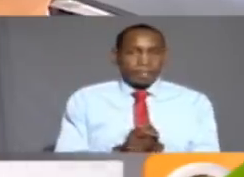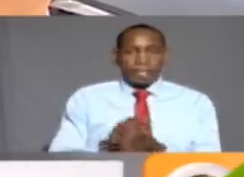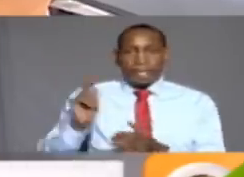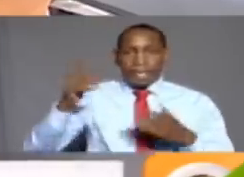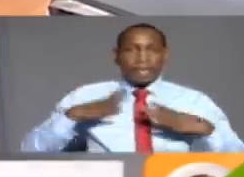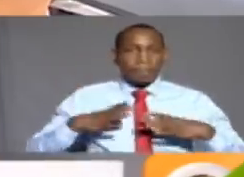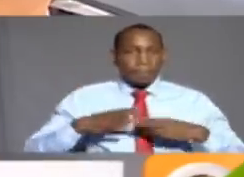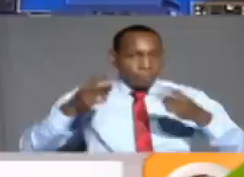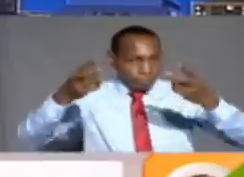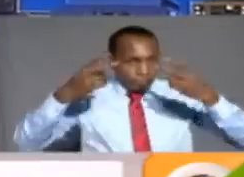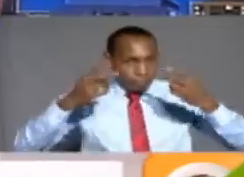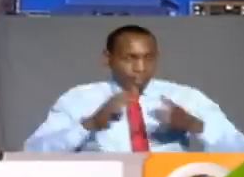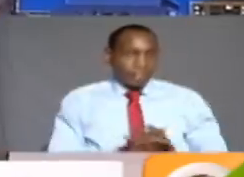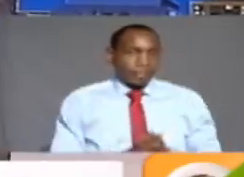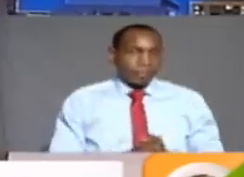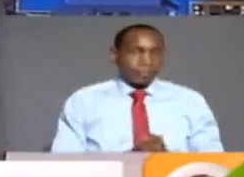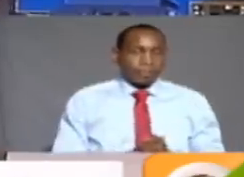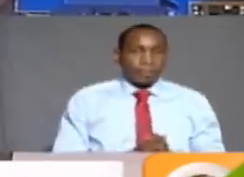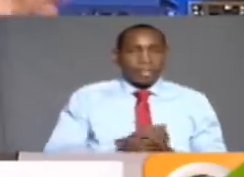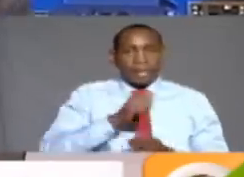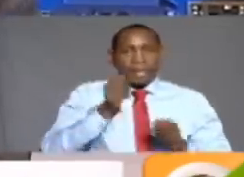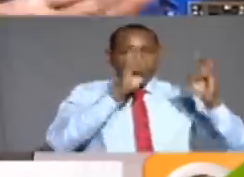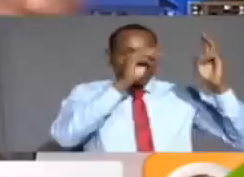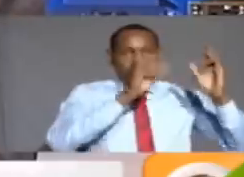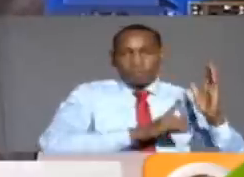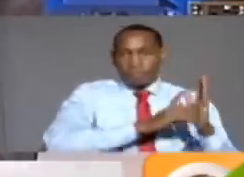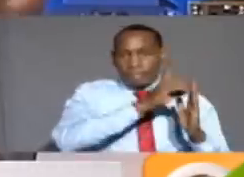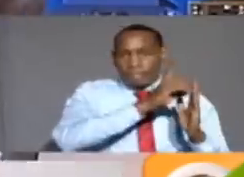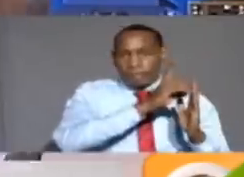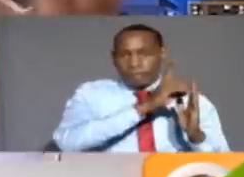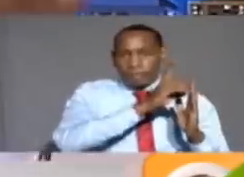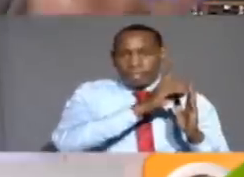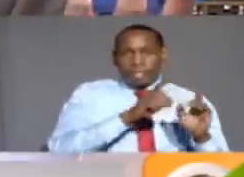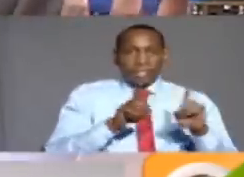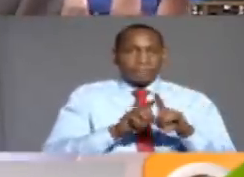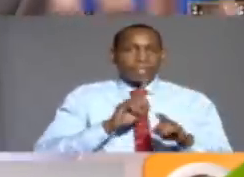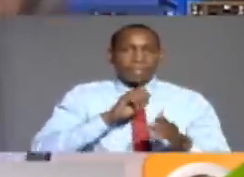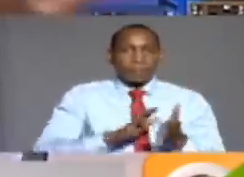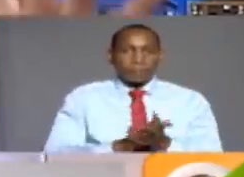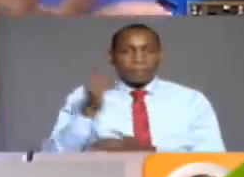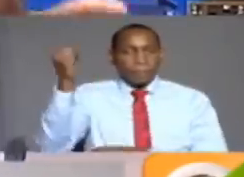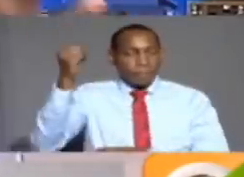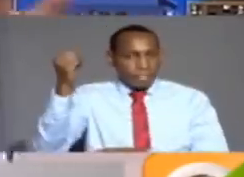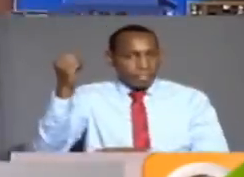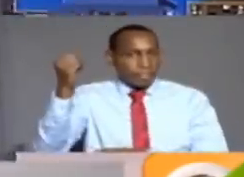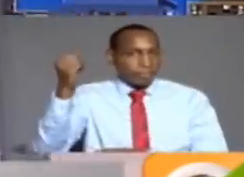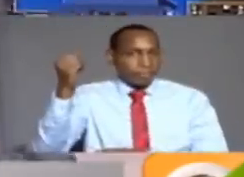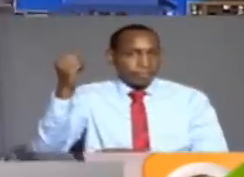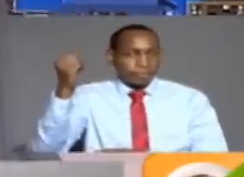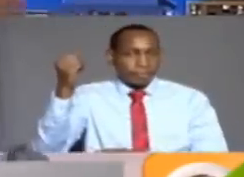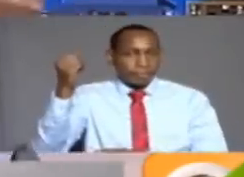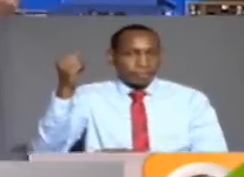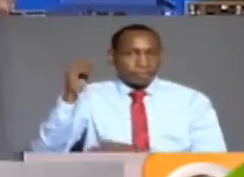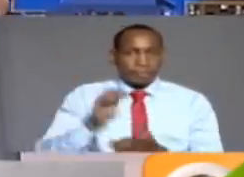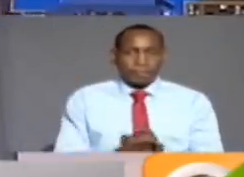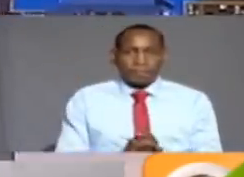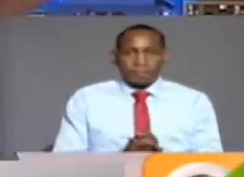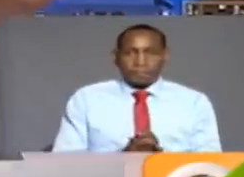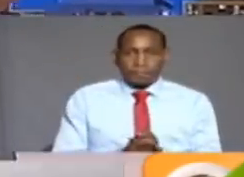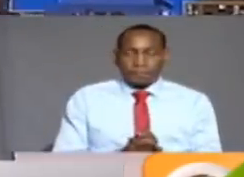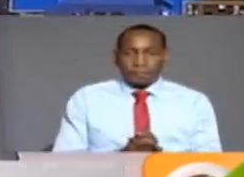me. No, you've talked about issues about development and all there's, that. No there's doubt. So many other things. But you've also talked about politics. Just look at the